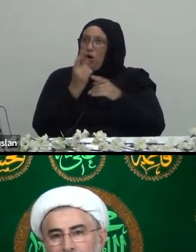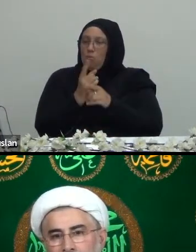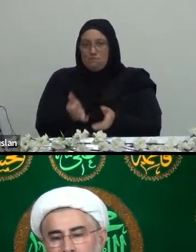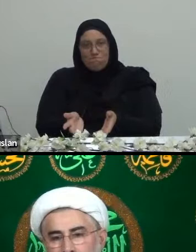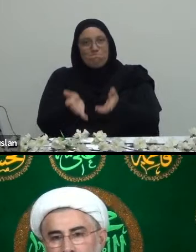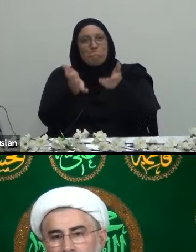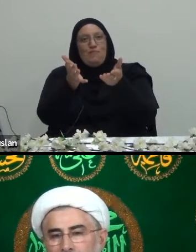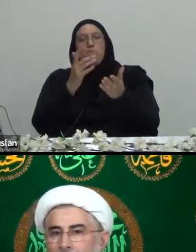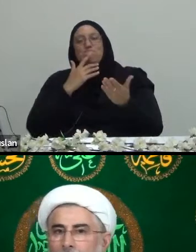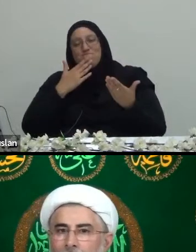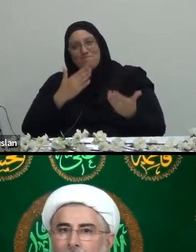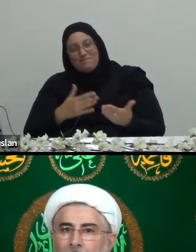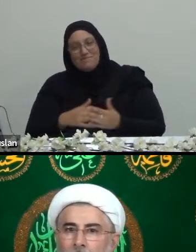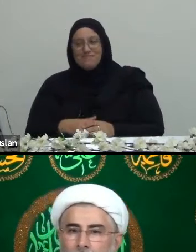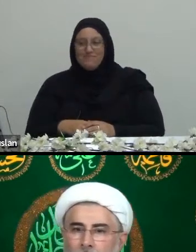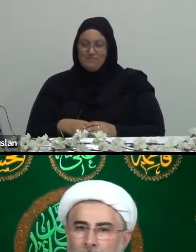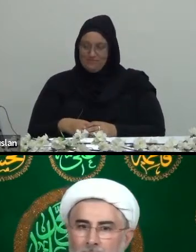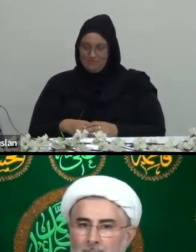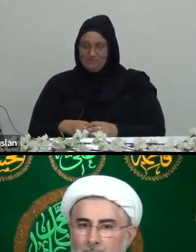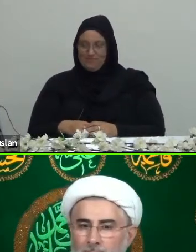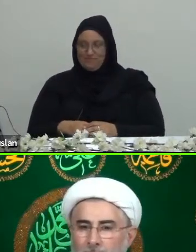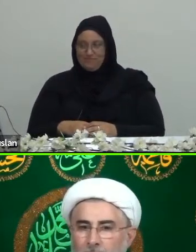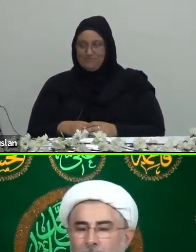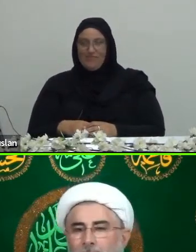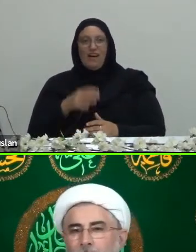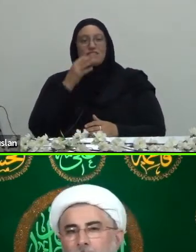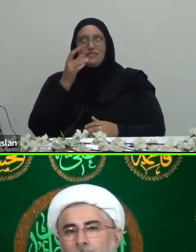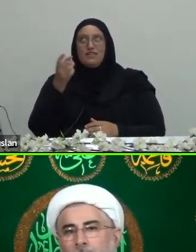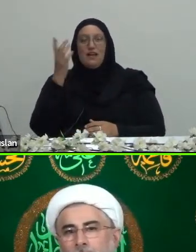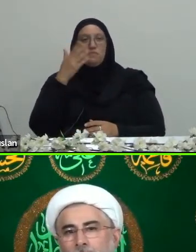would be wonderful. Thank you. Jazakallah khairan.